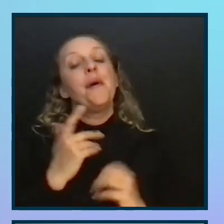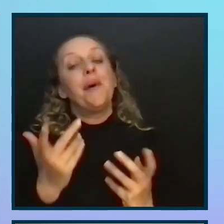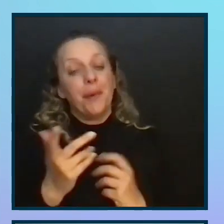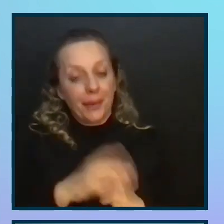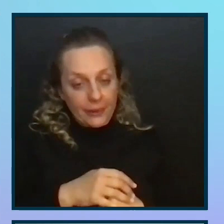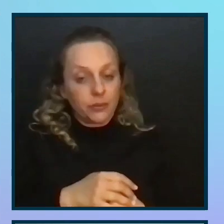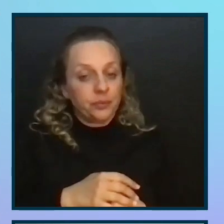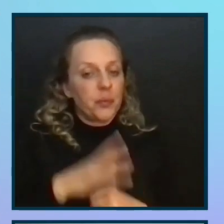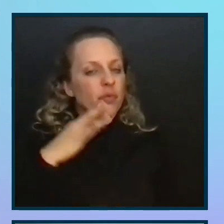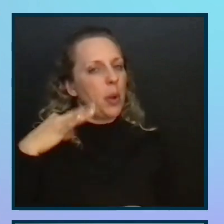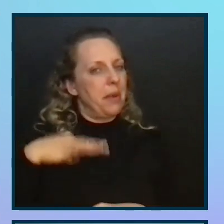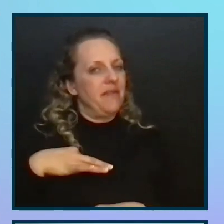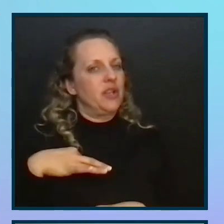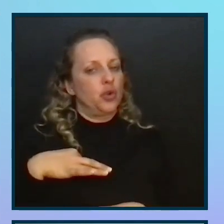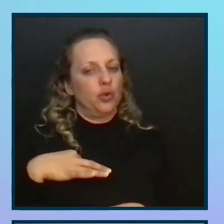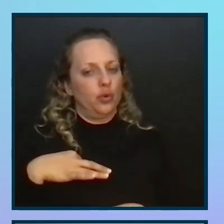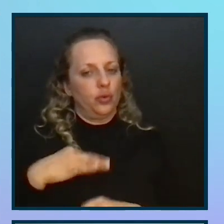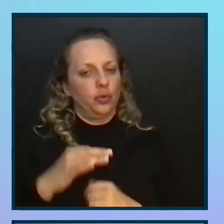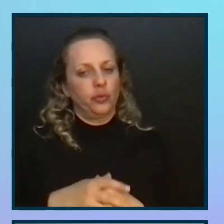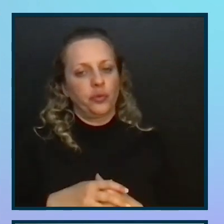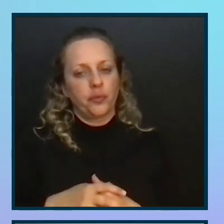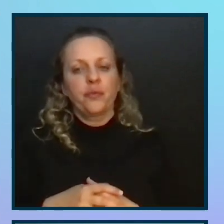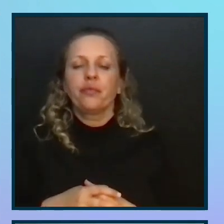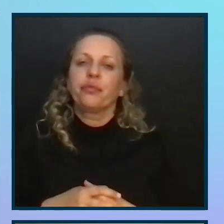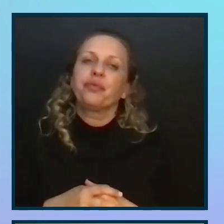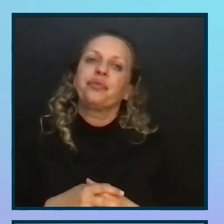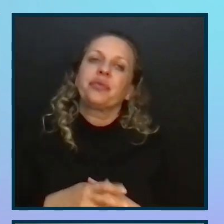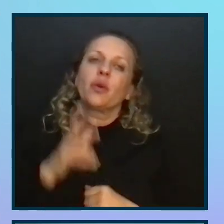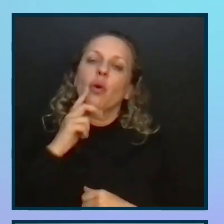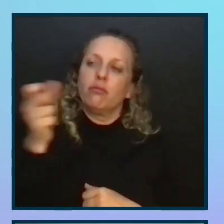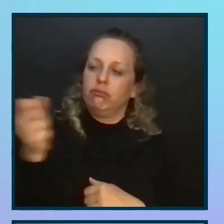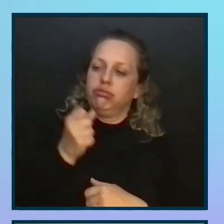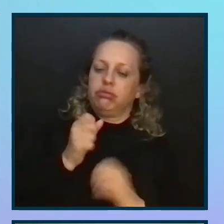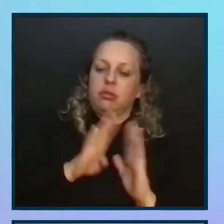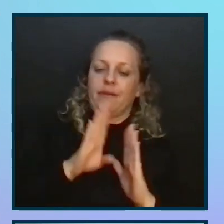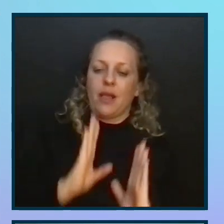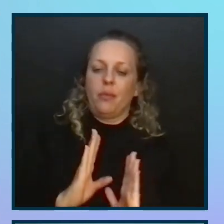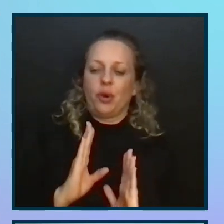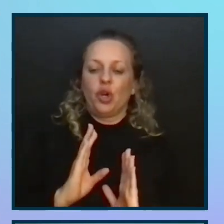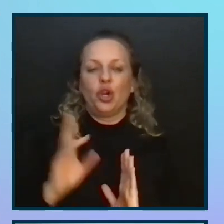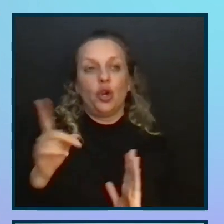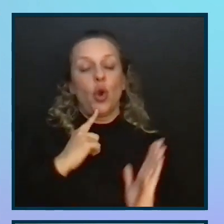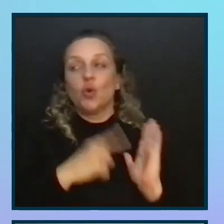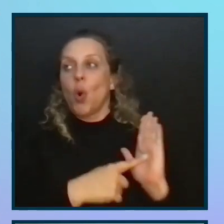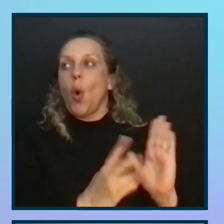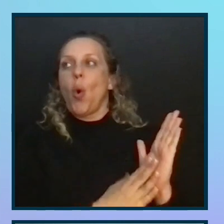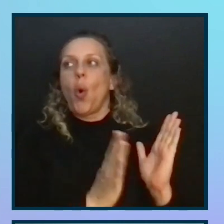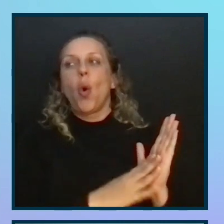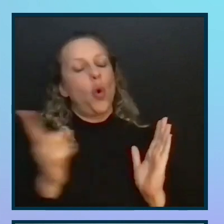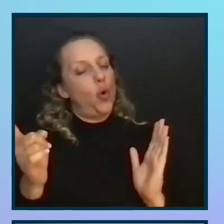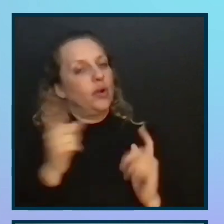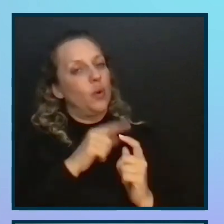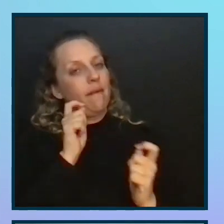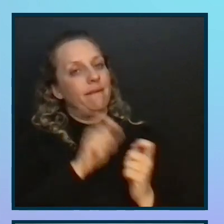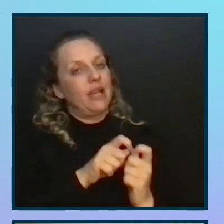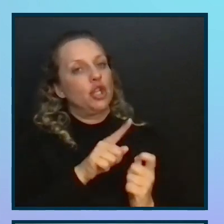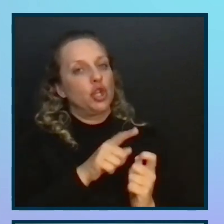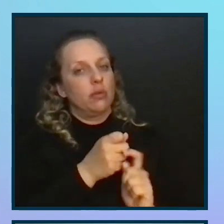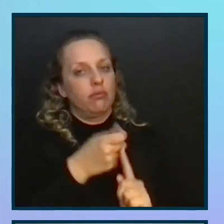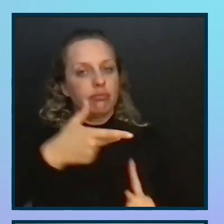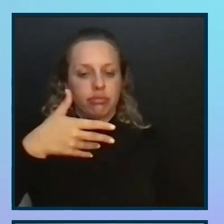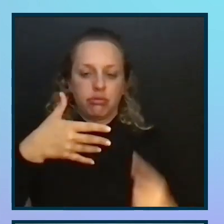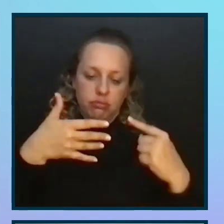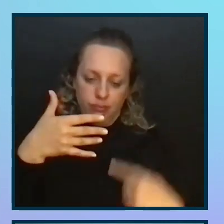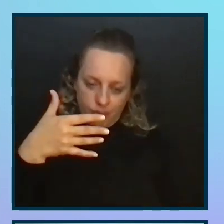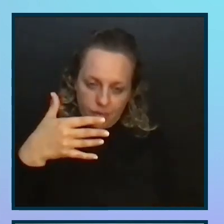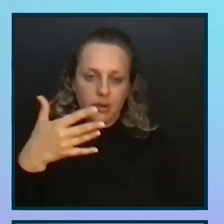really beneficial thing to do that you probably want to pull the developer in once there's something good to show. So if a feature is broken down into several different commits